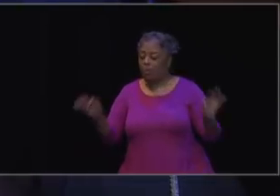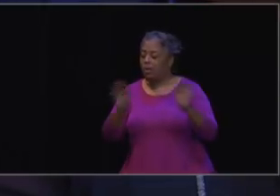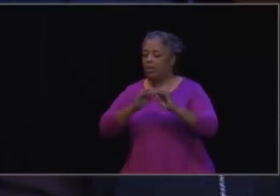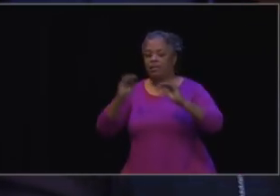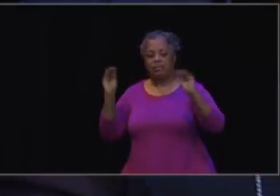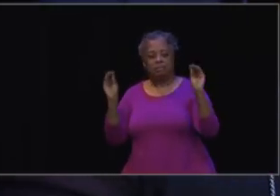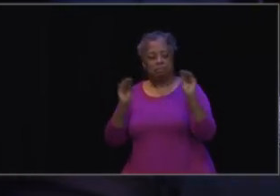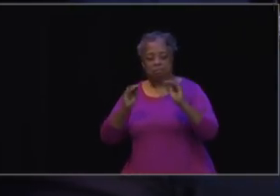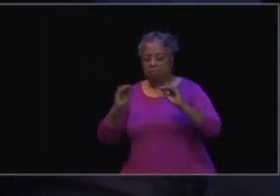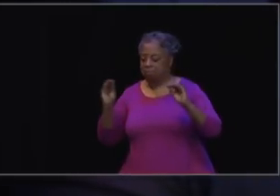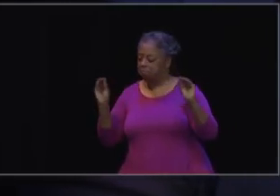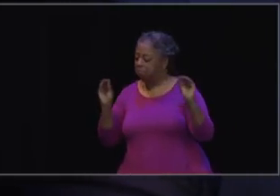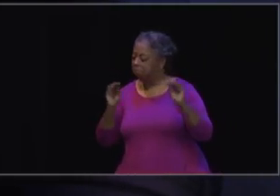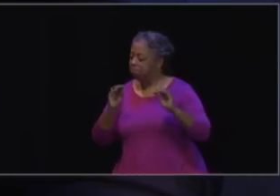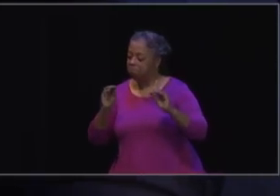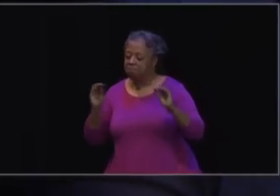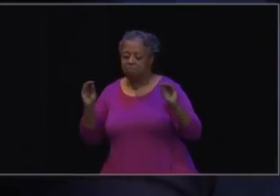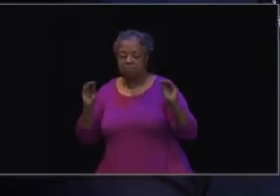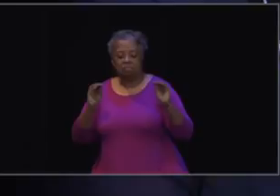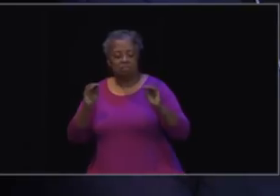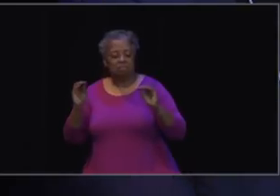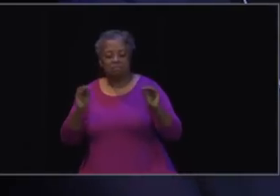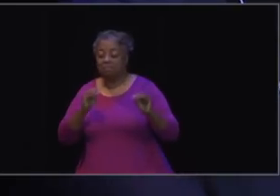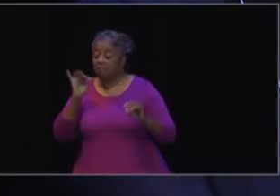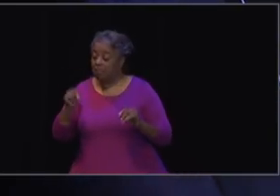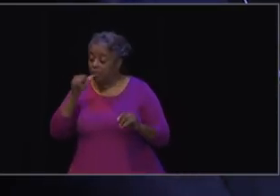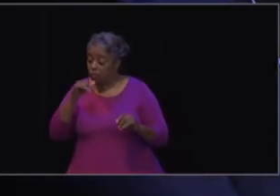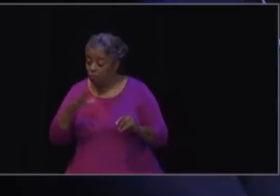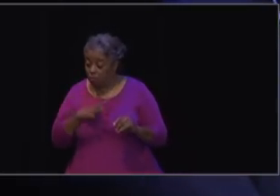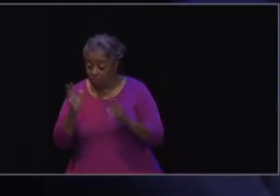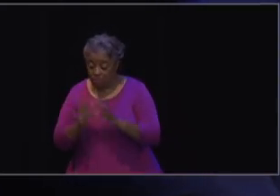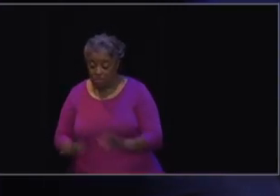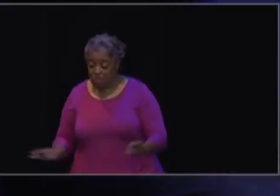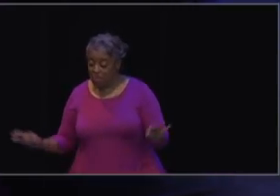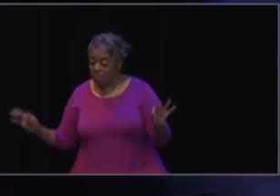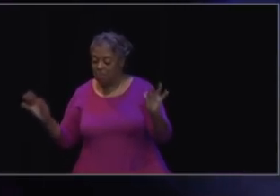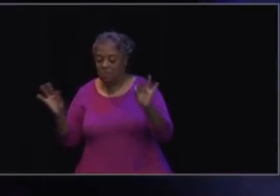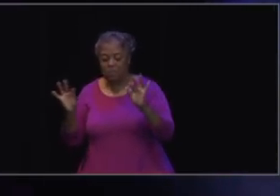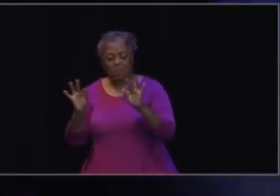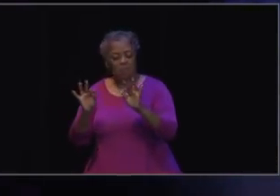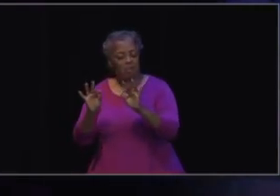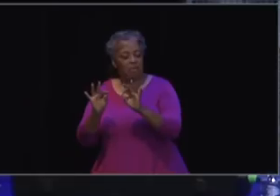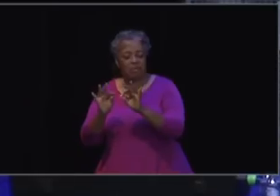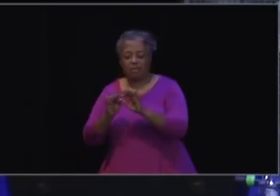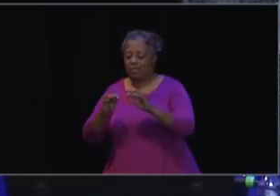will never be. Find myself not worthy.